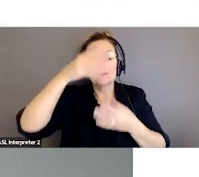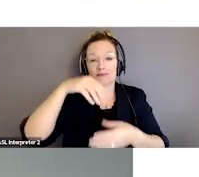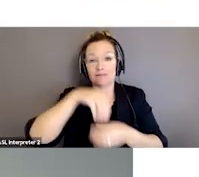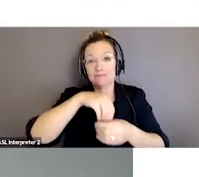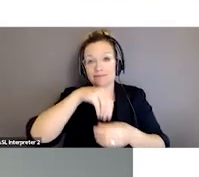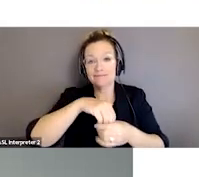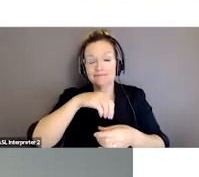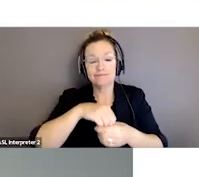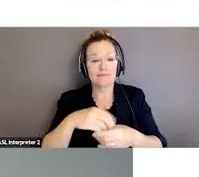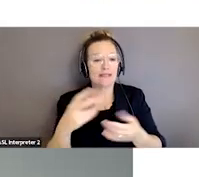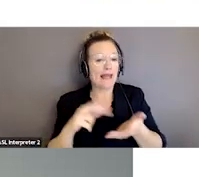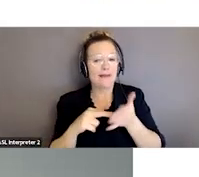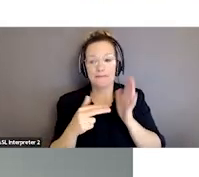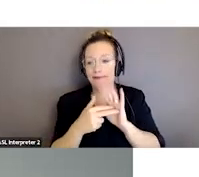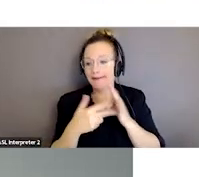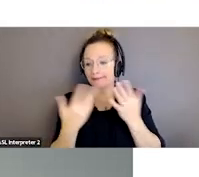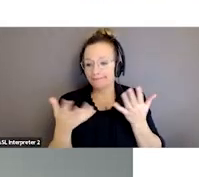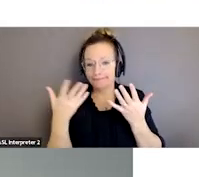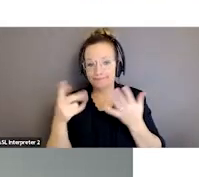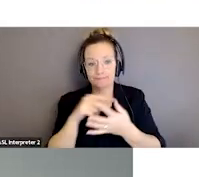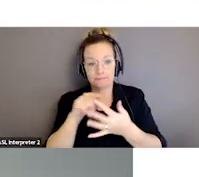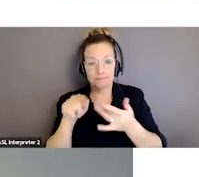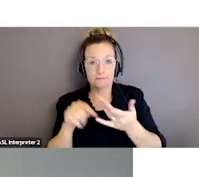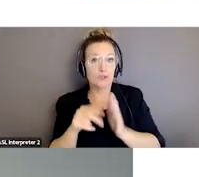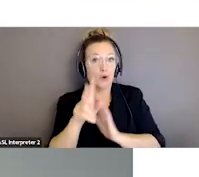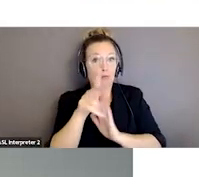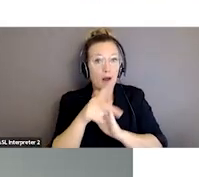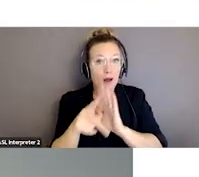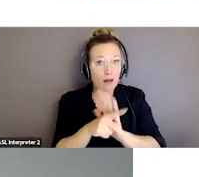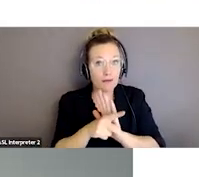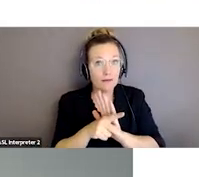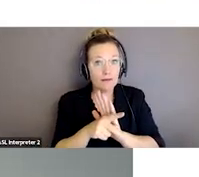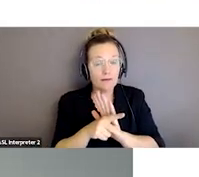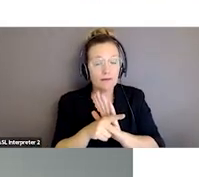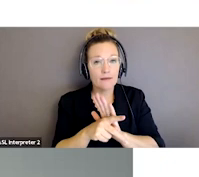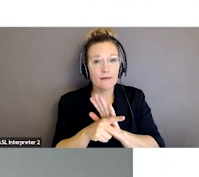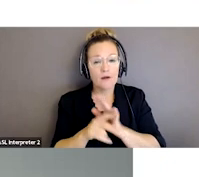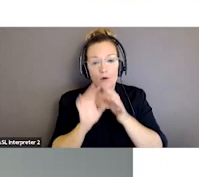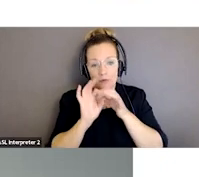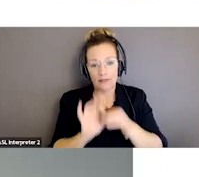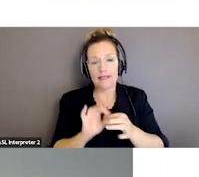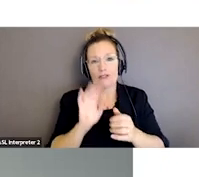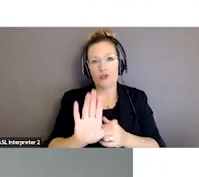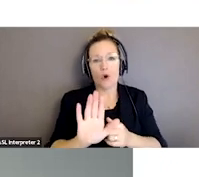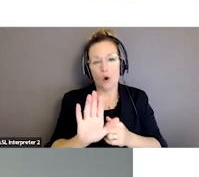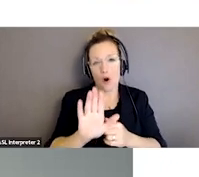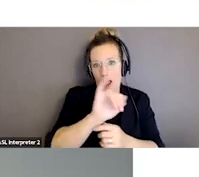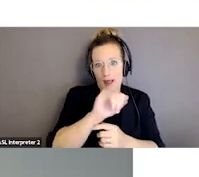many different things, including policies regarding your IP and confidential